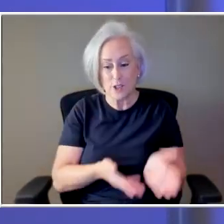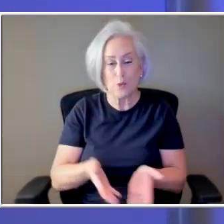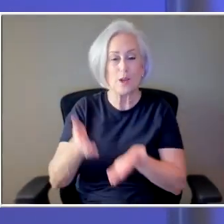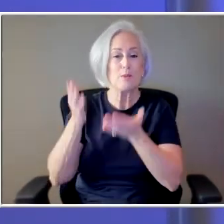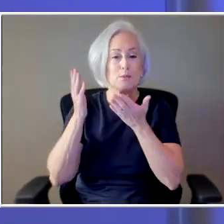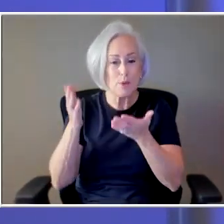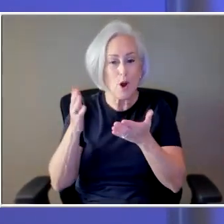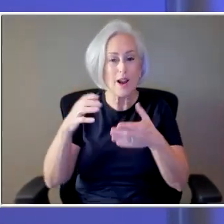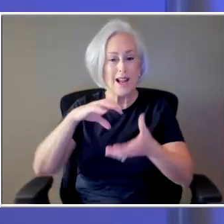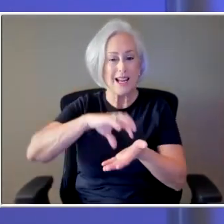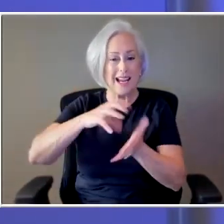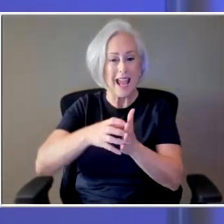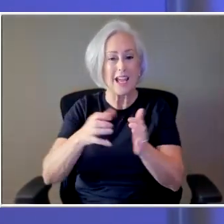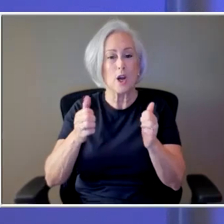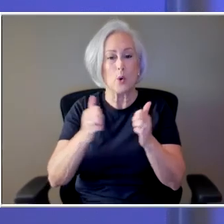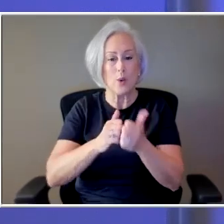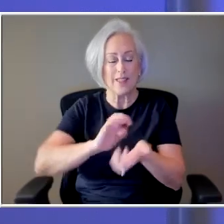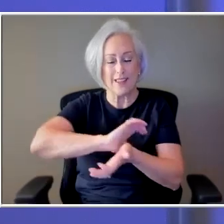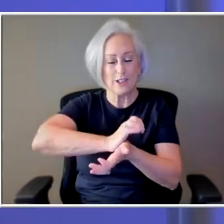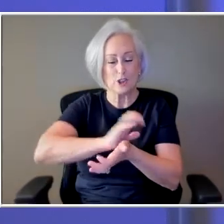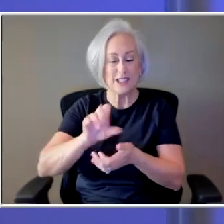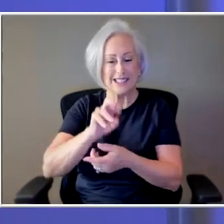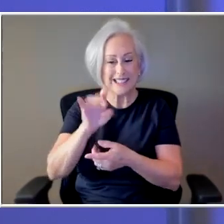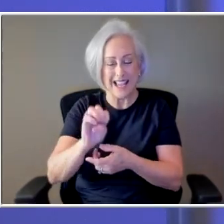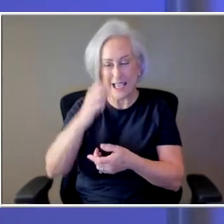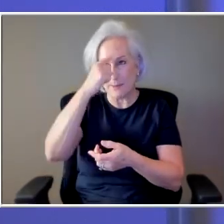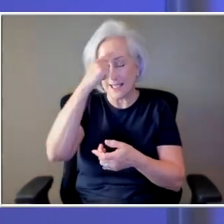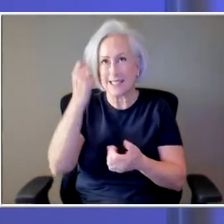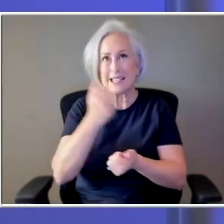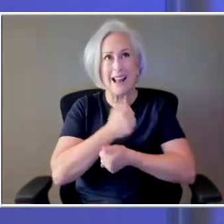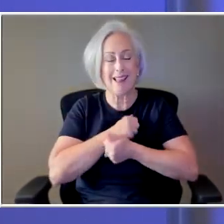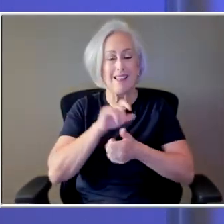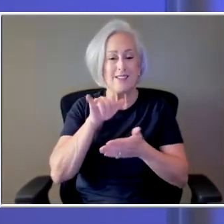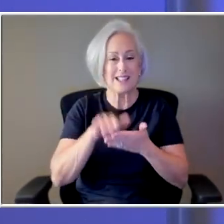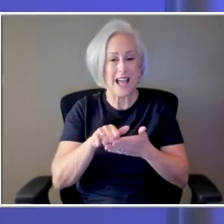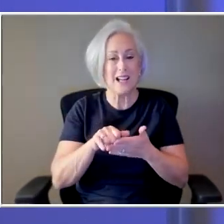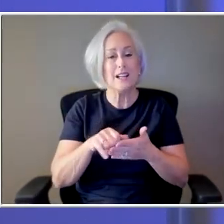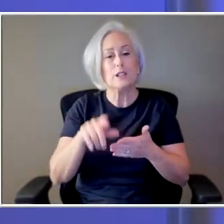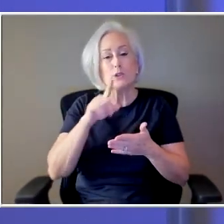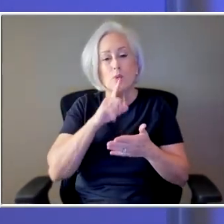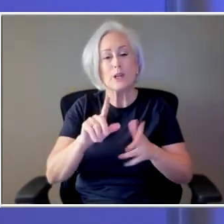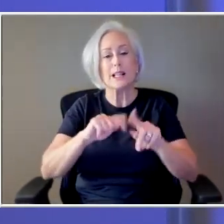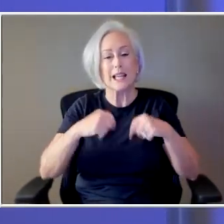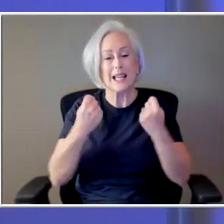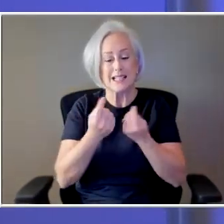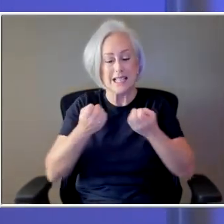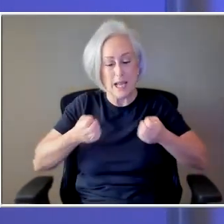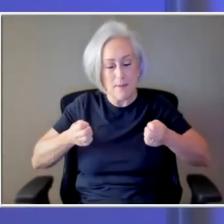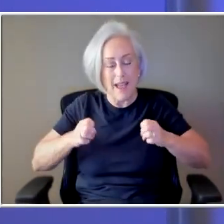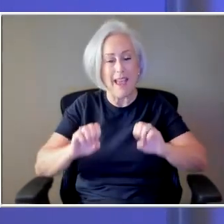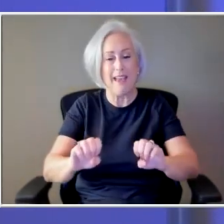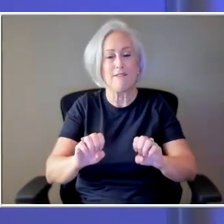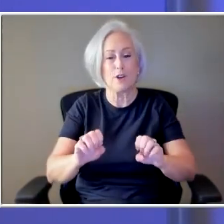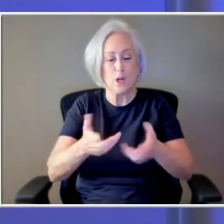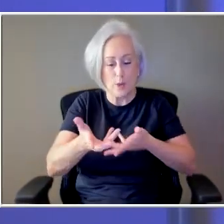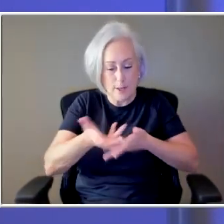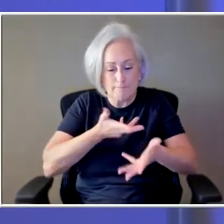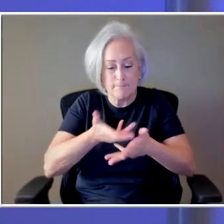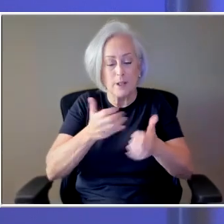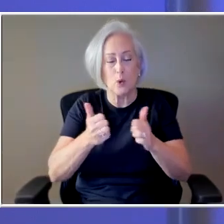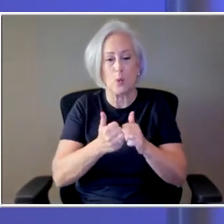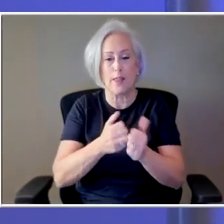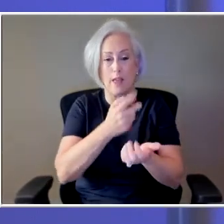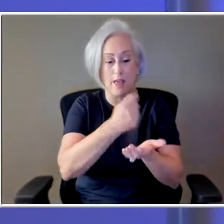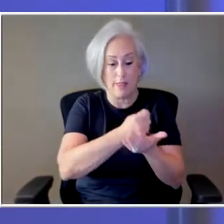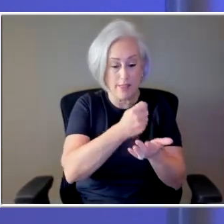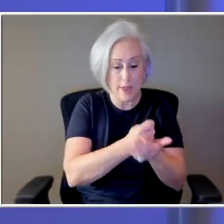middle because he loves cheesecake. And so it's truly a team effort. We work very closely with our therapy friends and